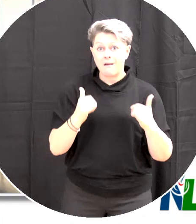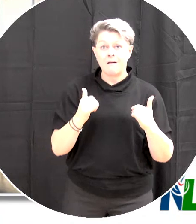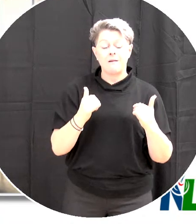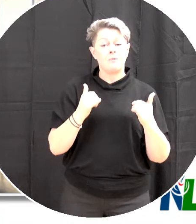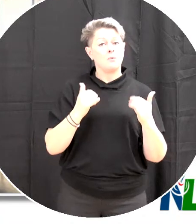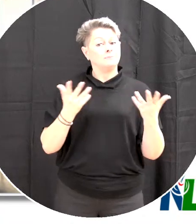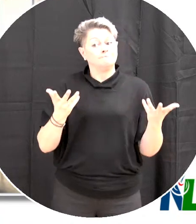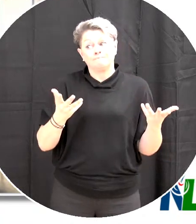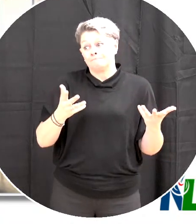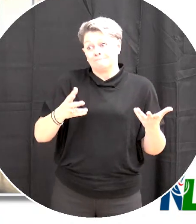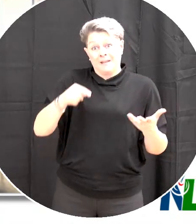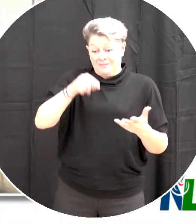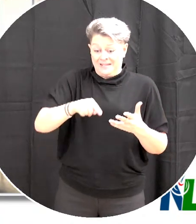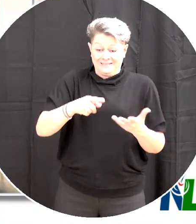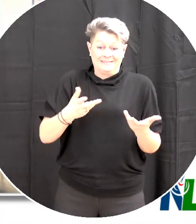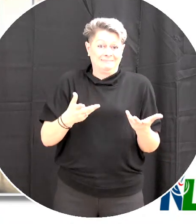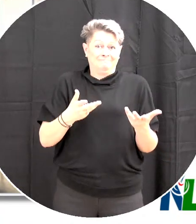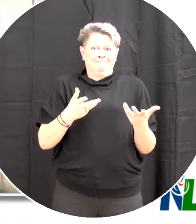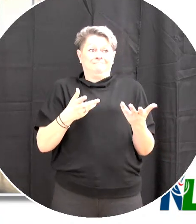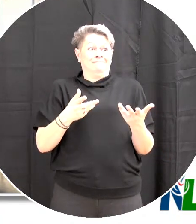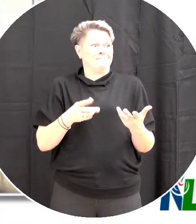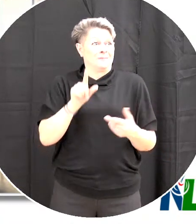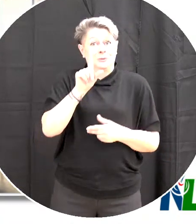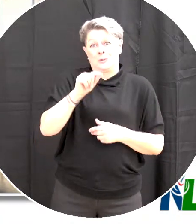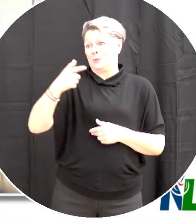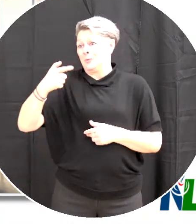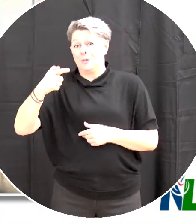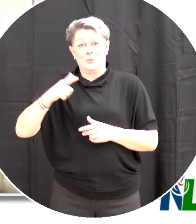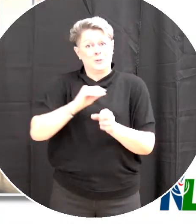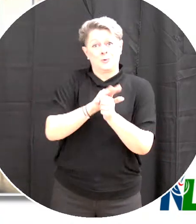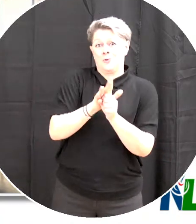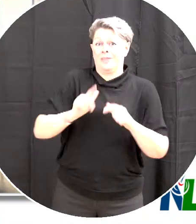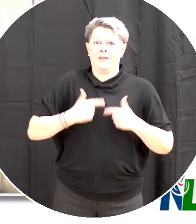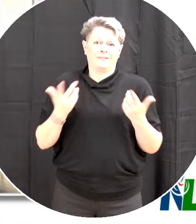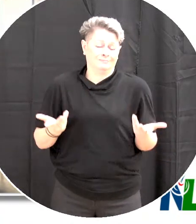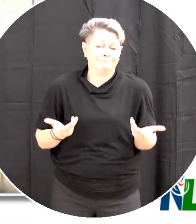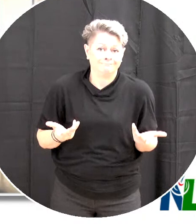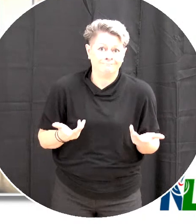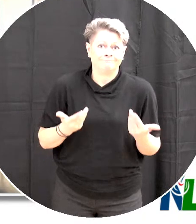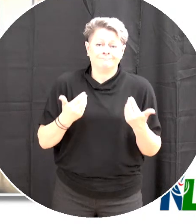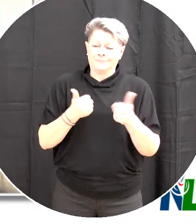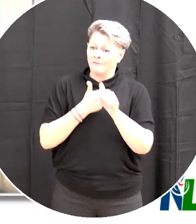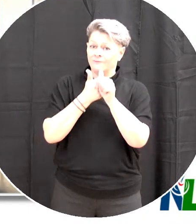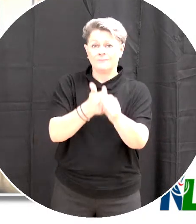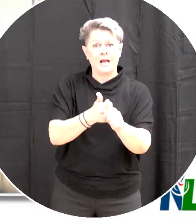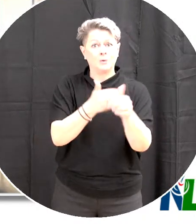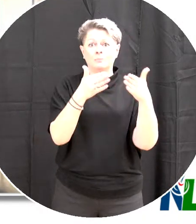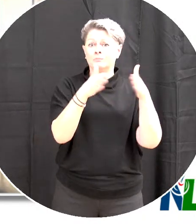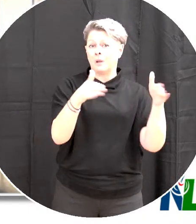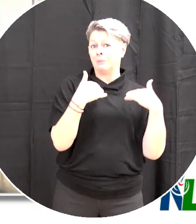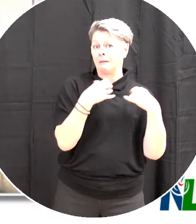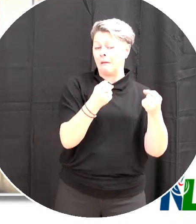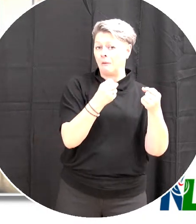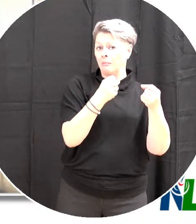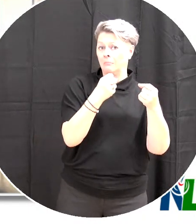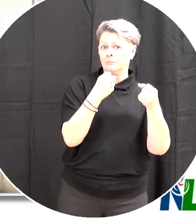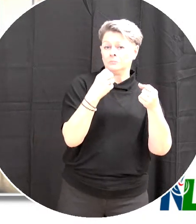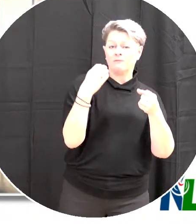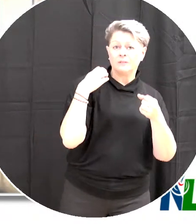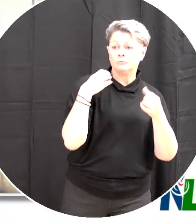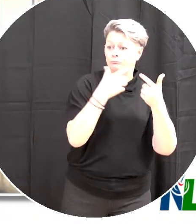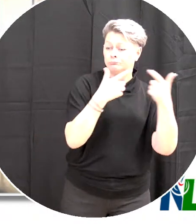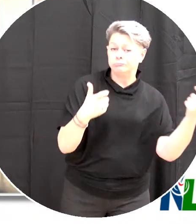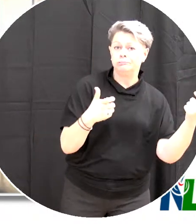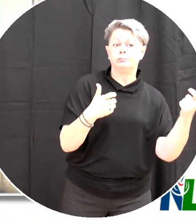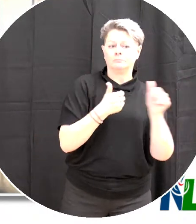now. It is the best we can do with respect to in-school learning within medical guidance, and that will be our situation. We